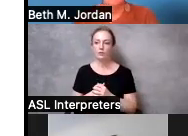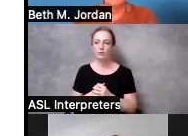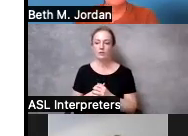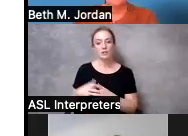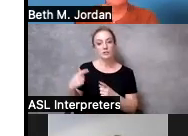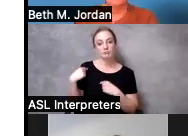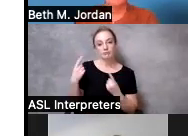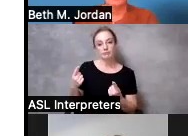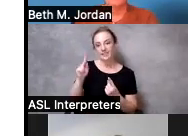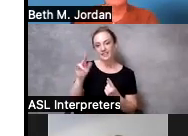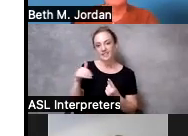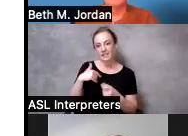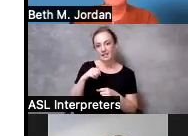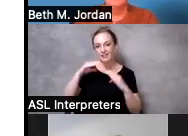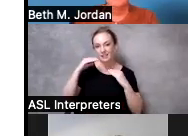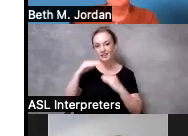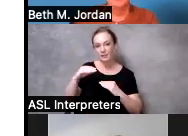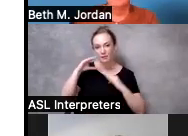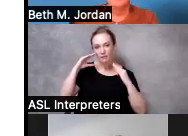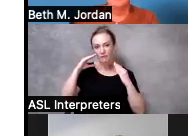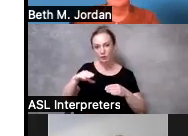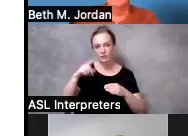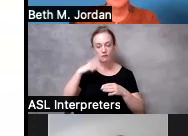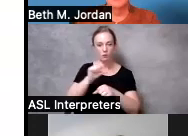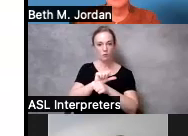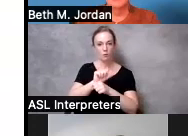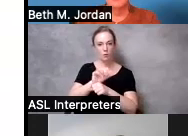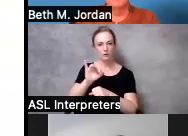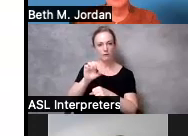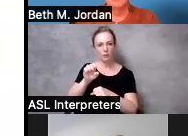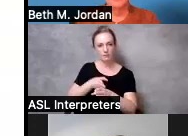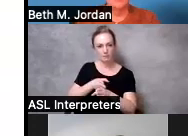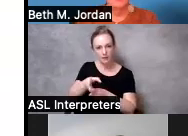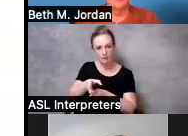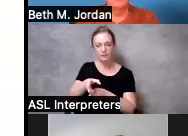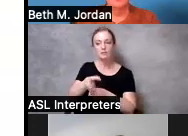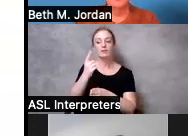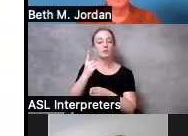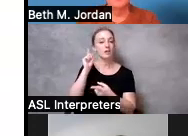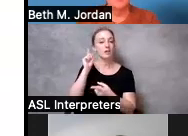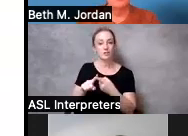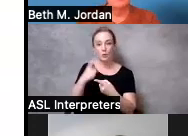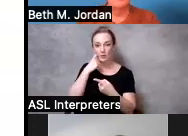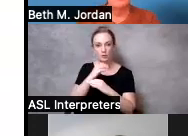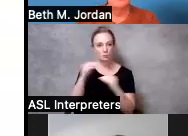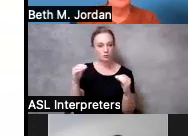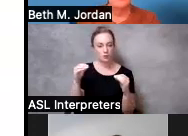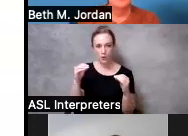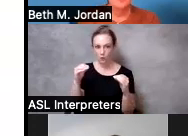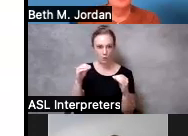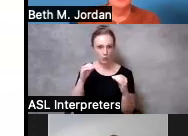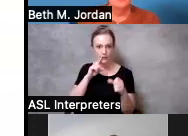limited focus on workforce pathways. Until very recently, there was not a dedicated focus to behavioral health workforce development in the